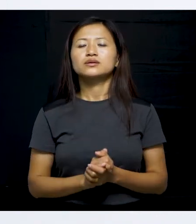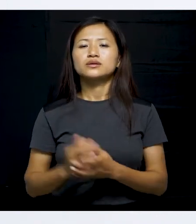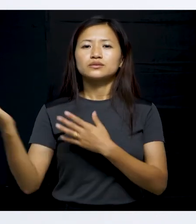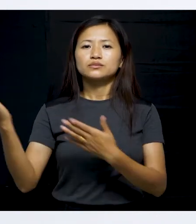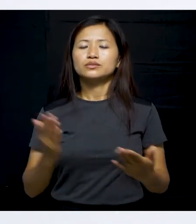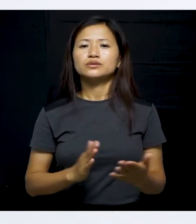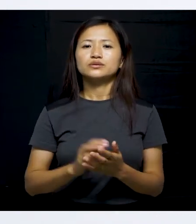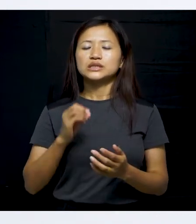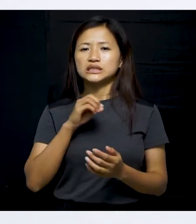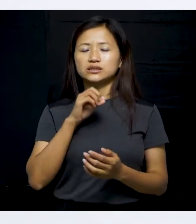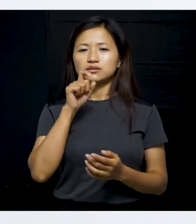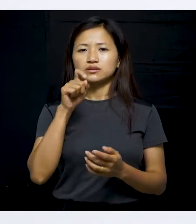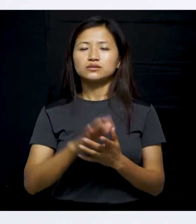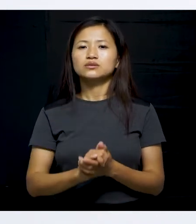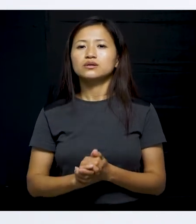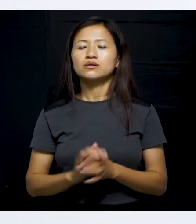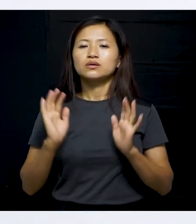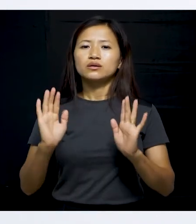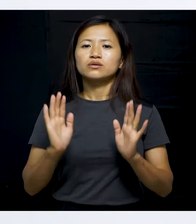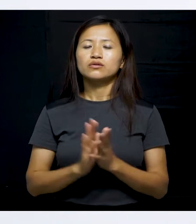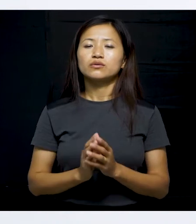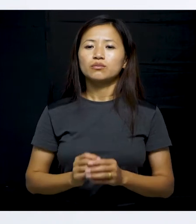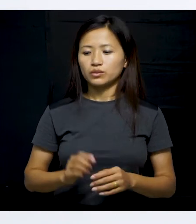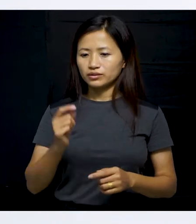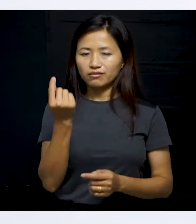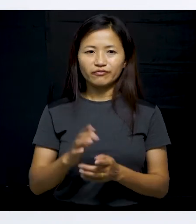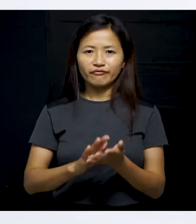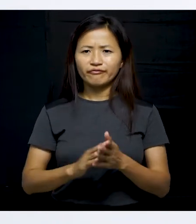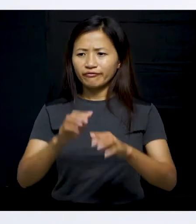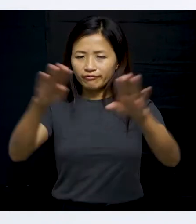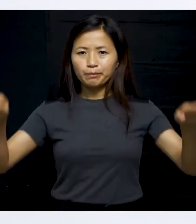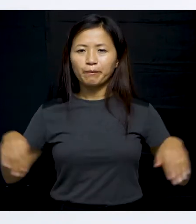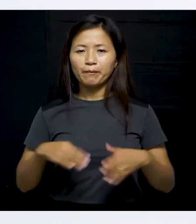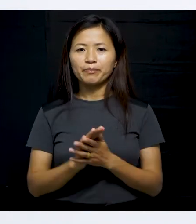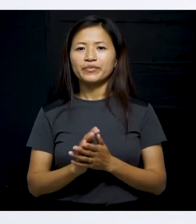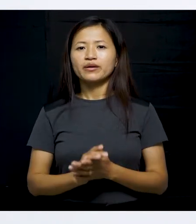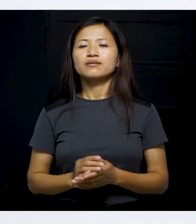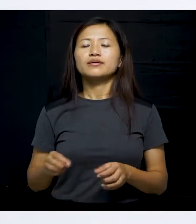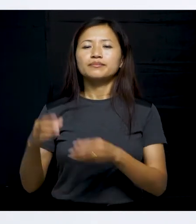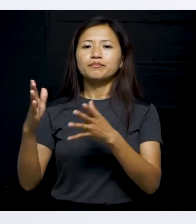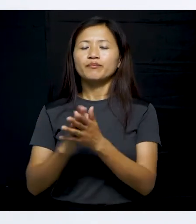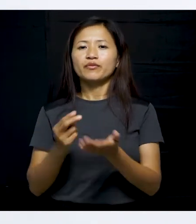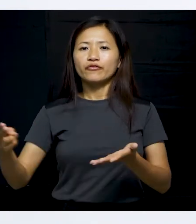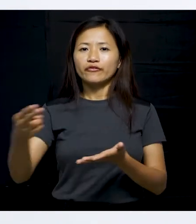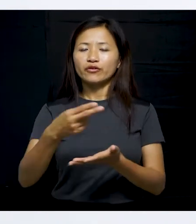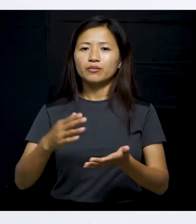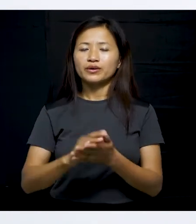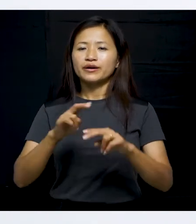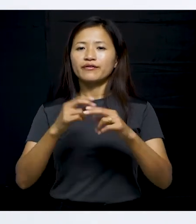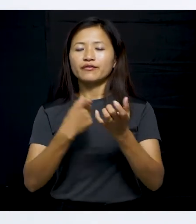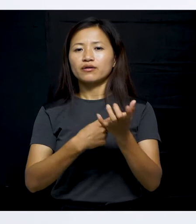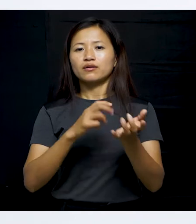breeding chickens, right? So they also have their own poultry farm, they have their own pig farm. So farming is